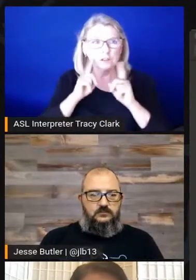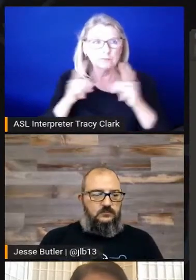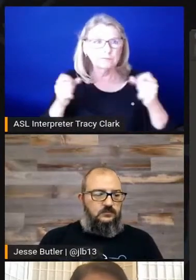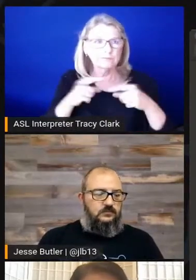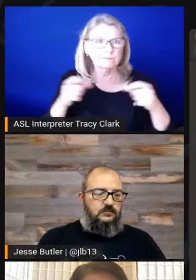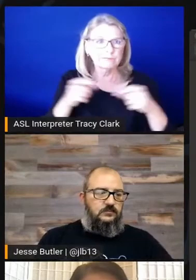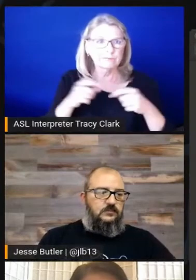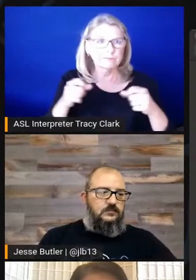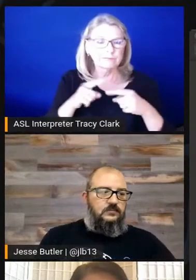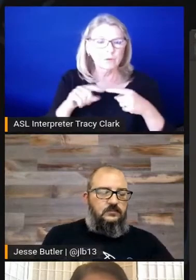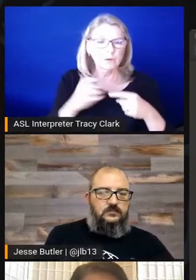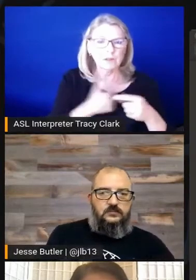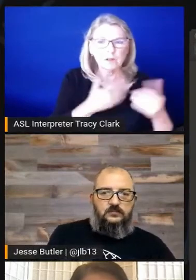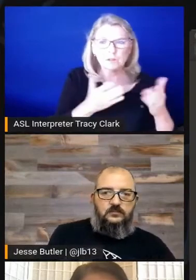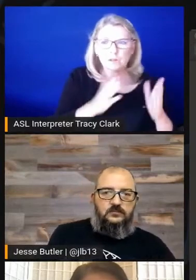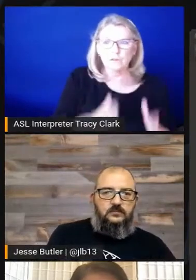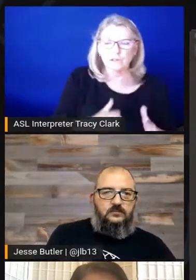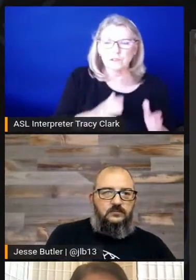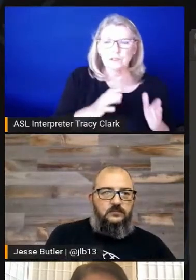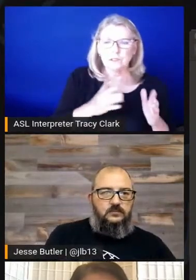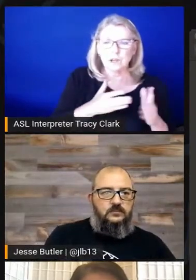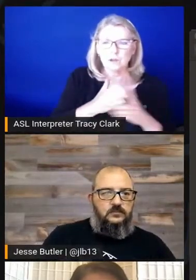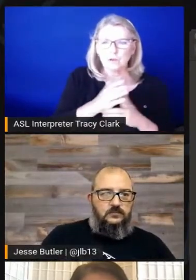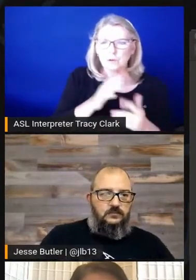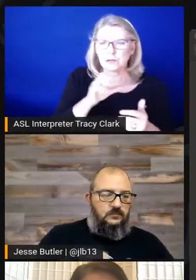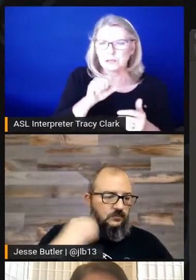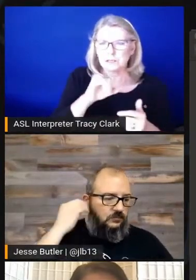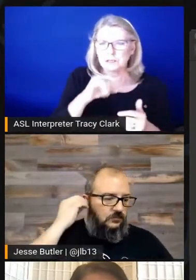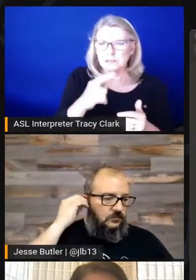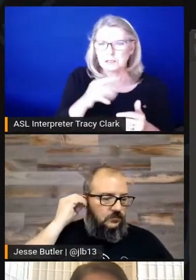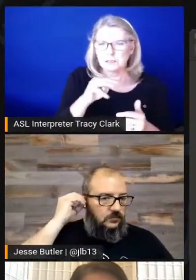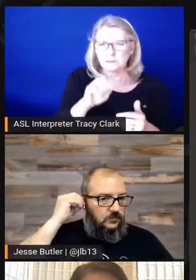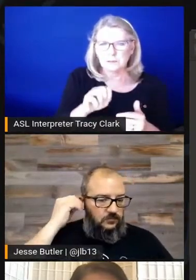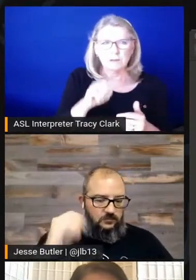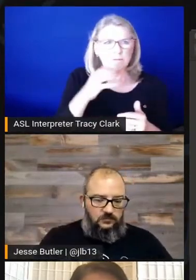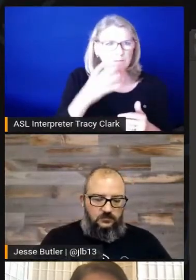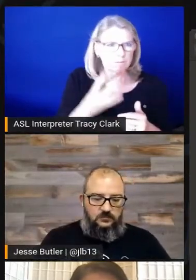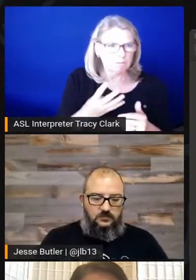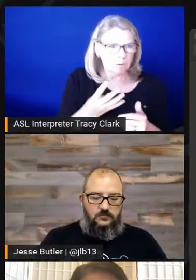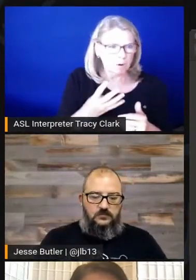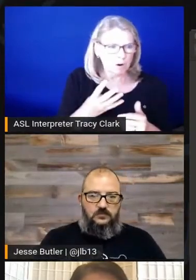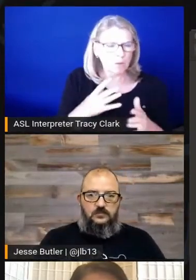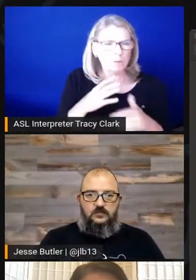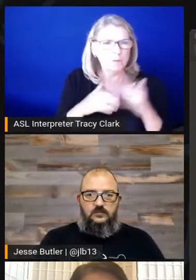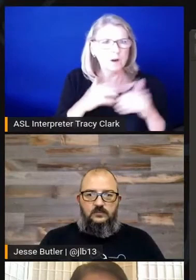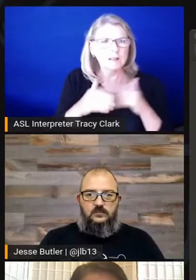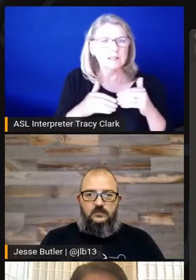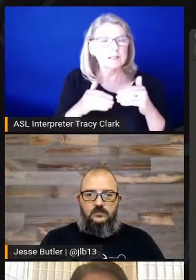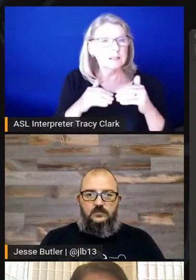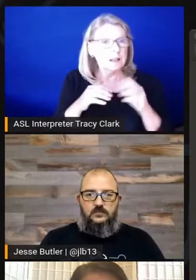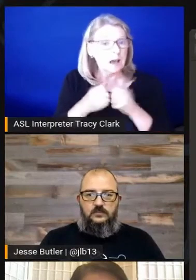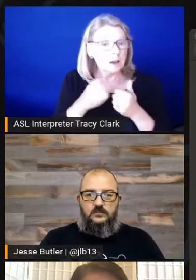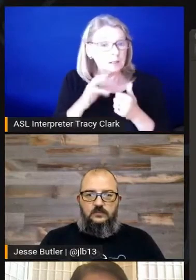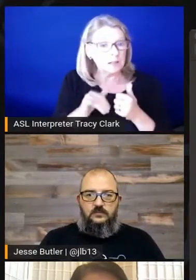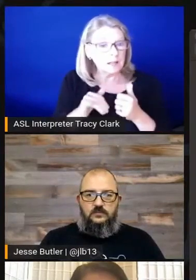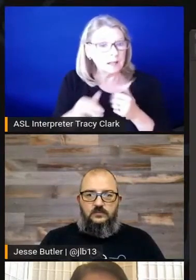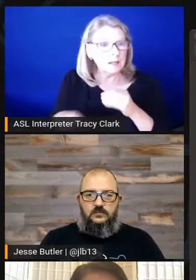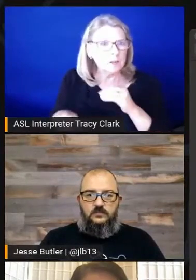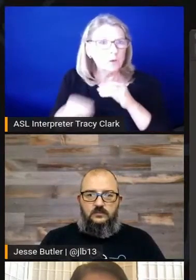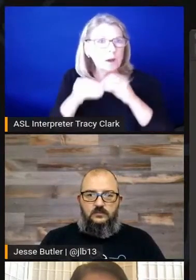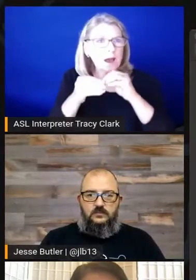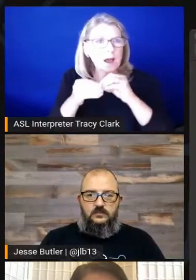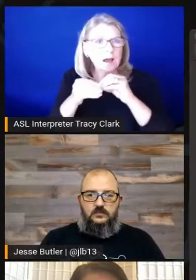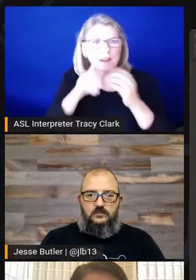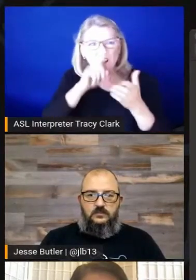SIG-v4 process. And what this process is the process of adding authentication info to our AWS API requests that are sent